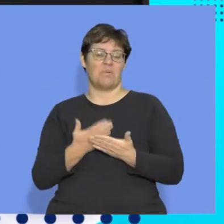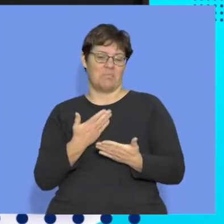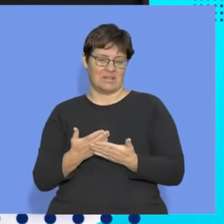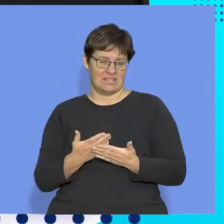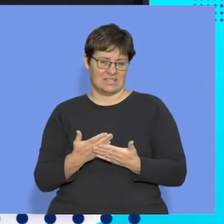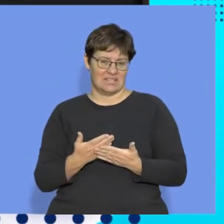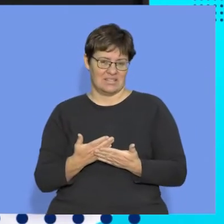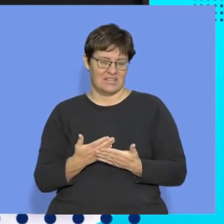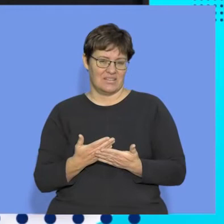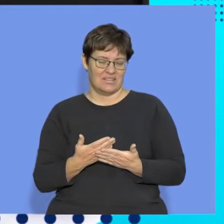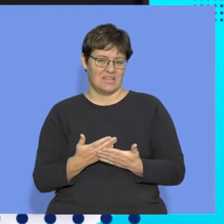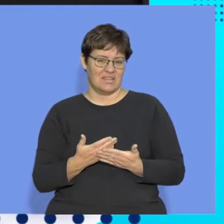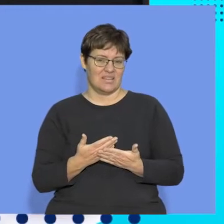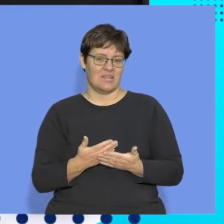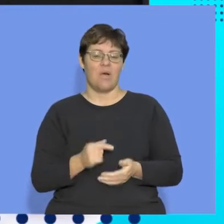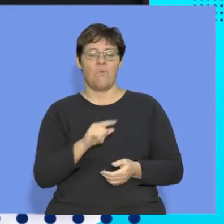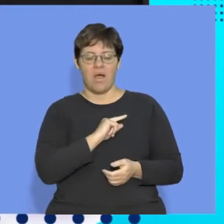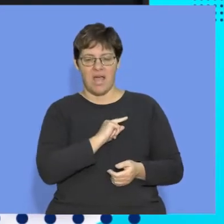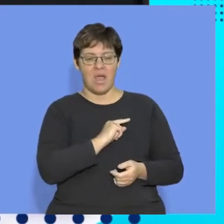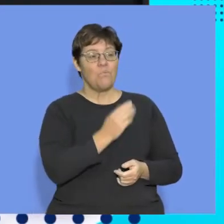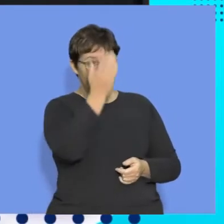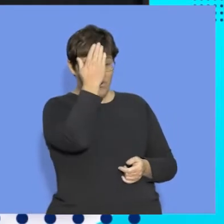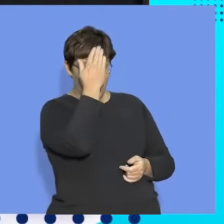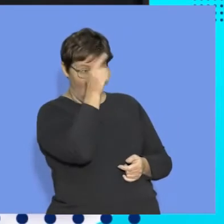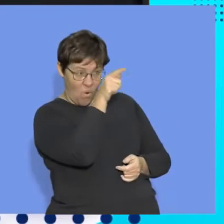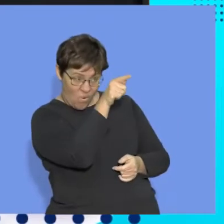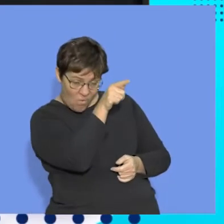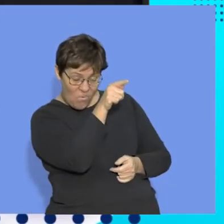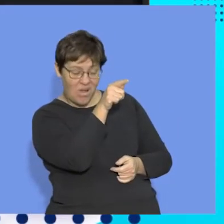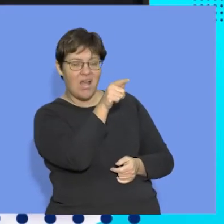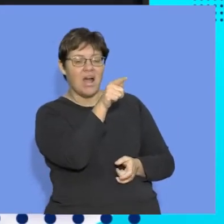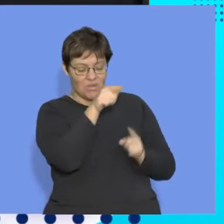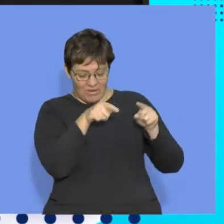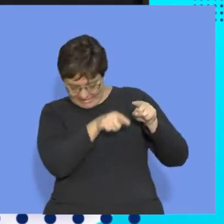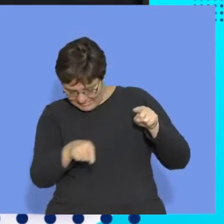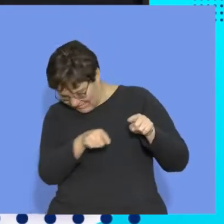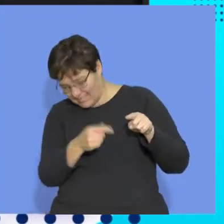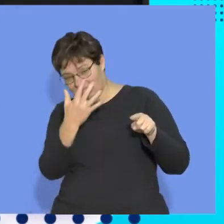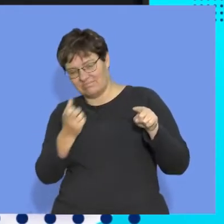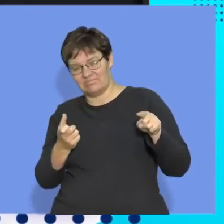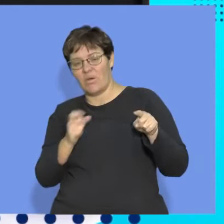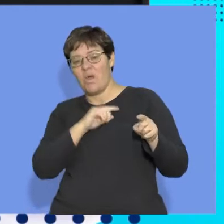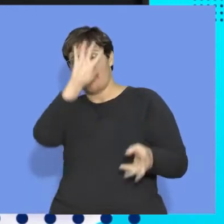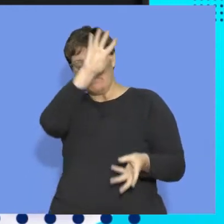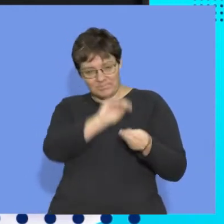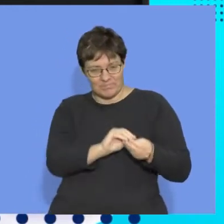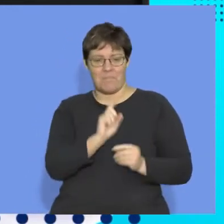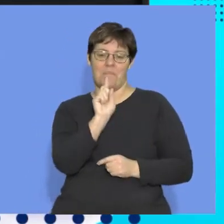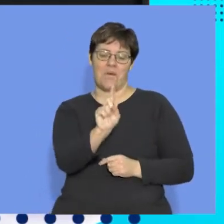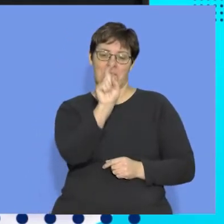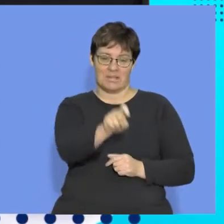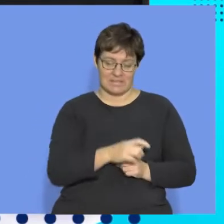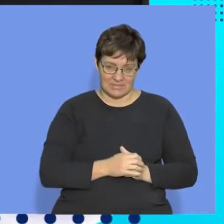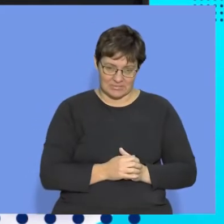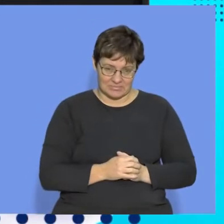probability of a known line on a tree diagram branch using the other, because we know that and